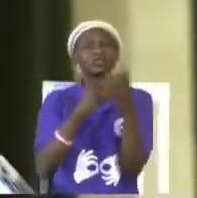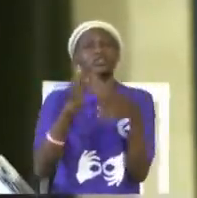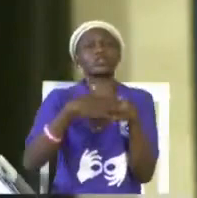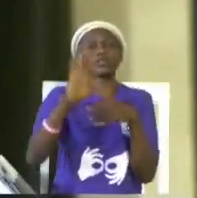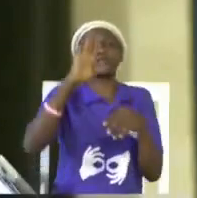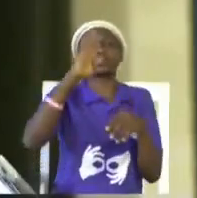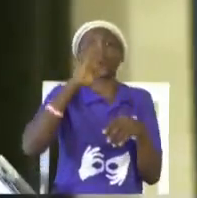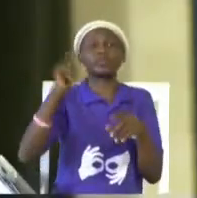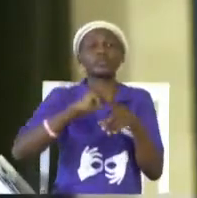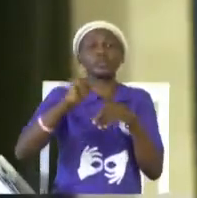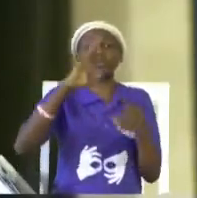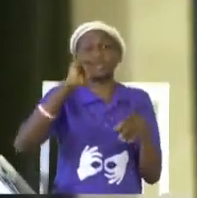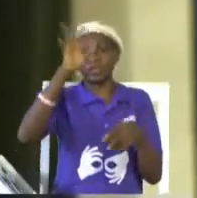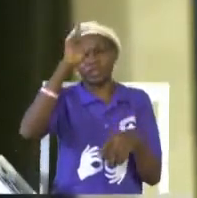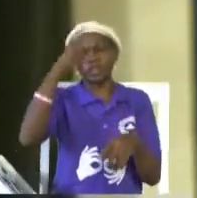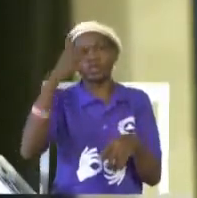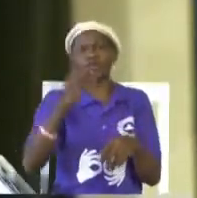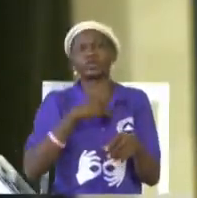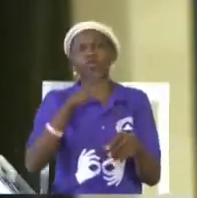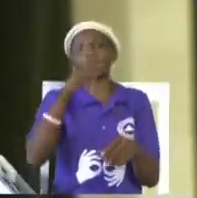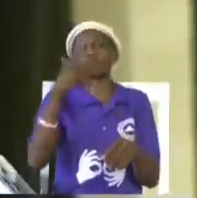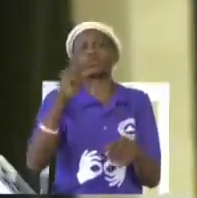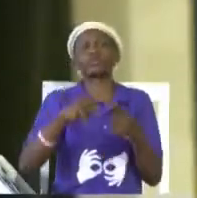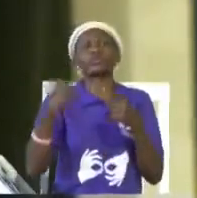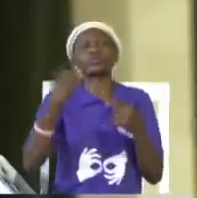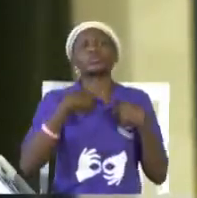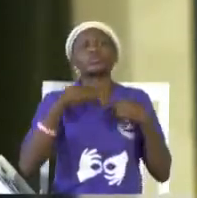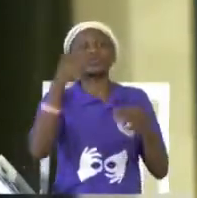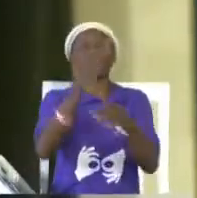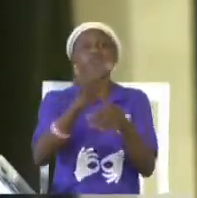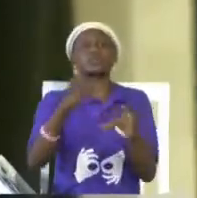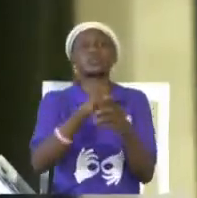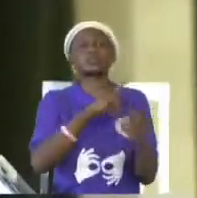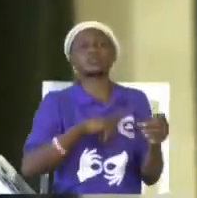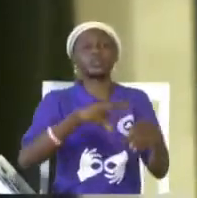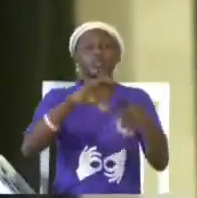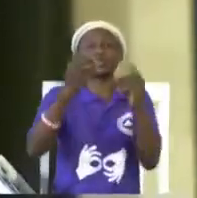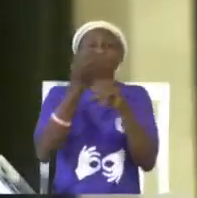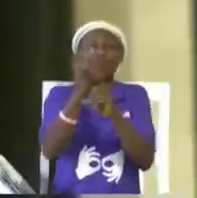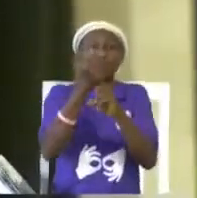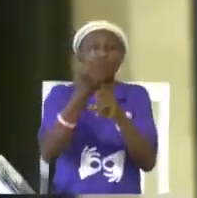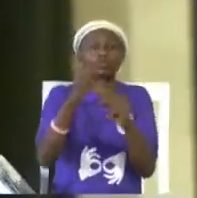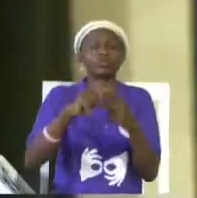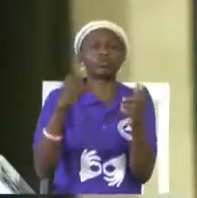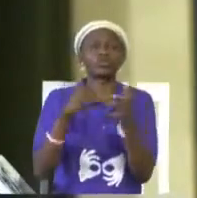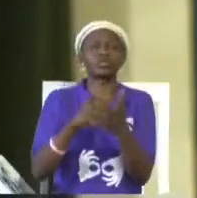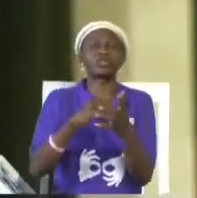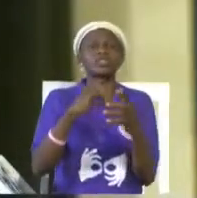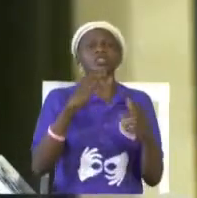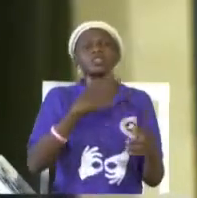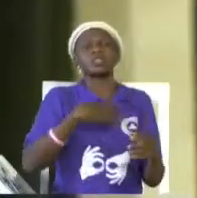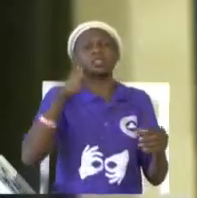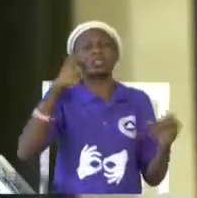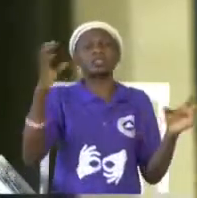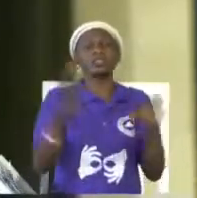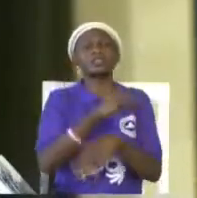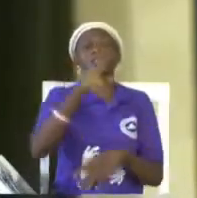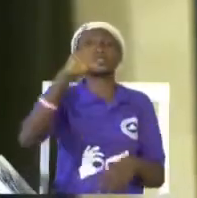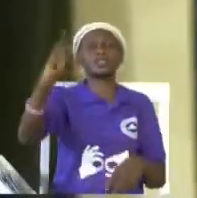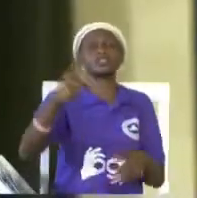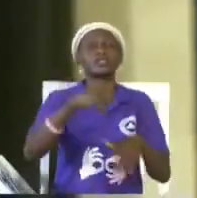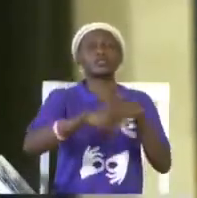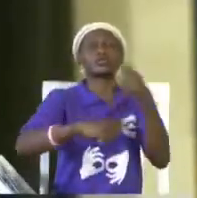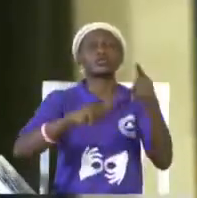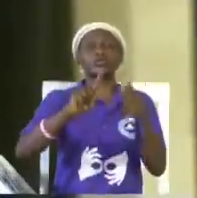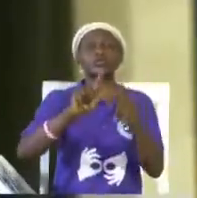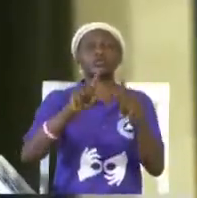Daddy Gio and Mommy Gio to always have faith in the Lord. I held on to it, brethren. I took 6 sessions